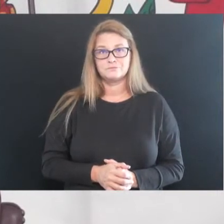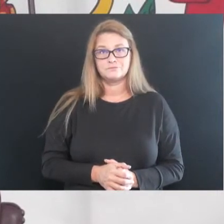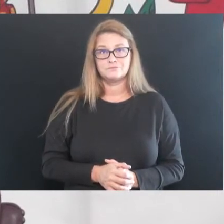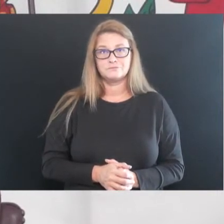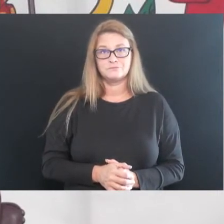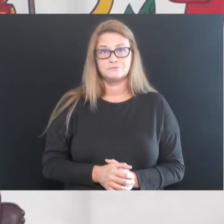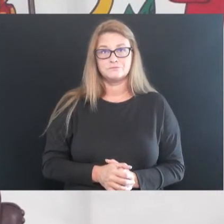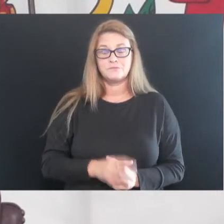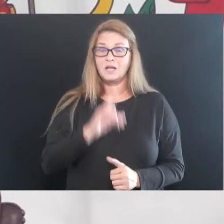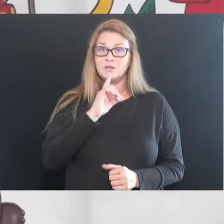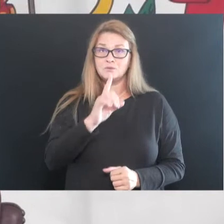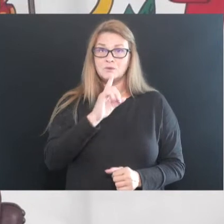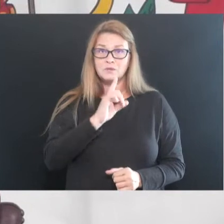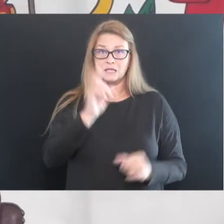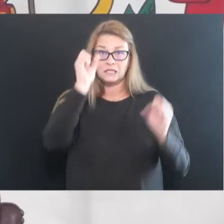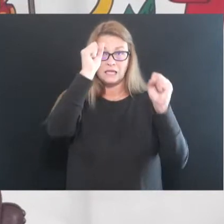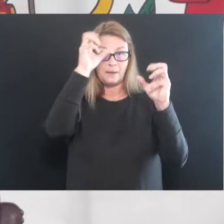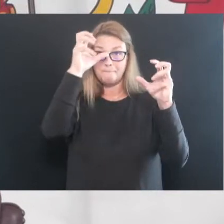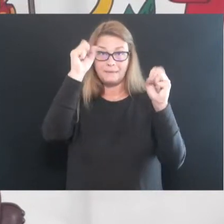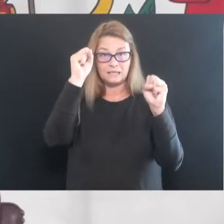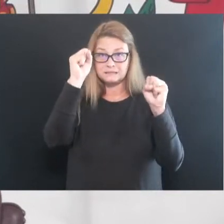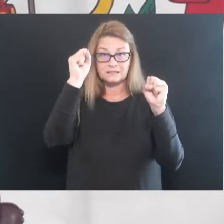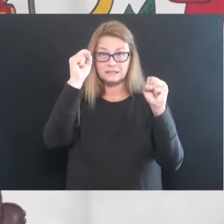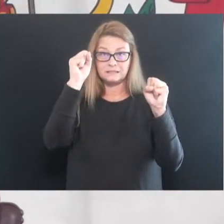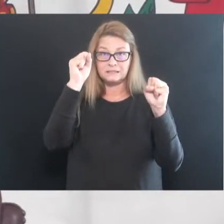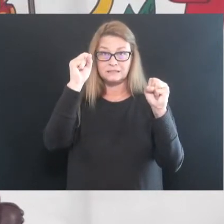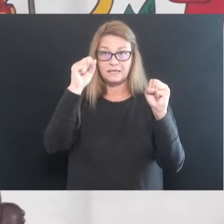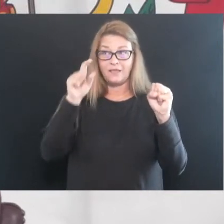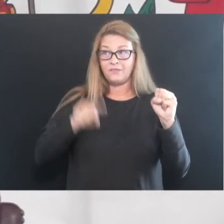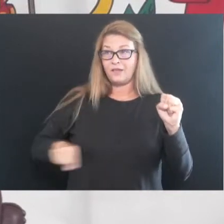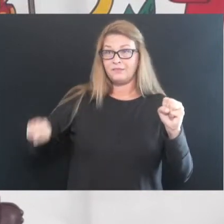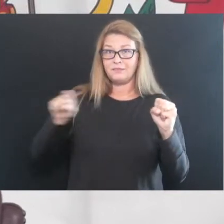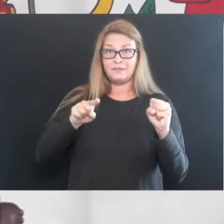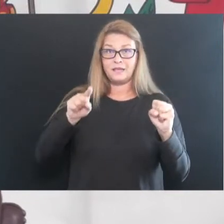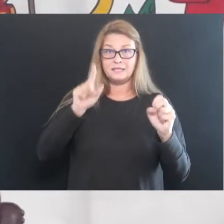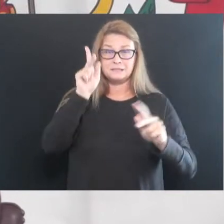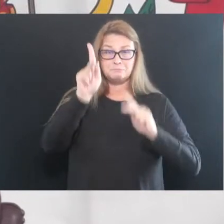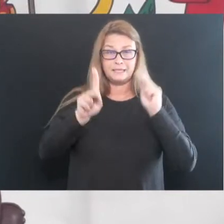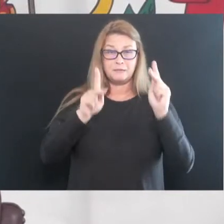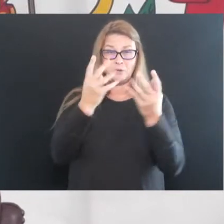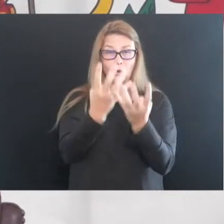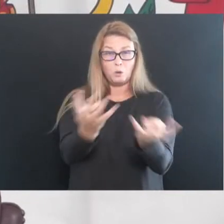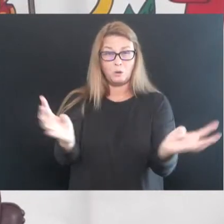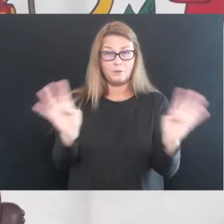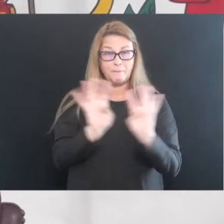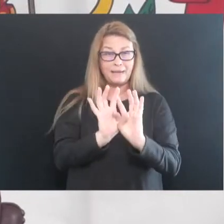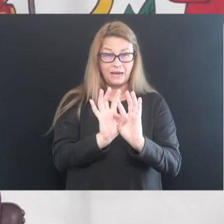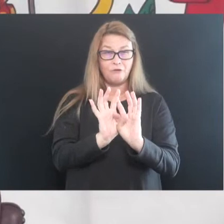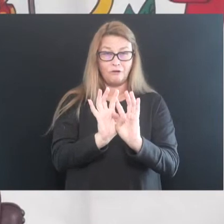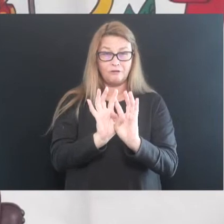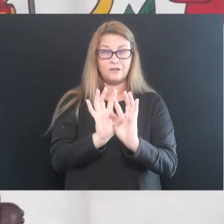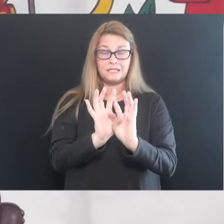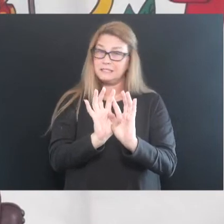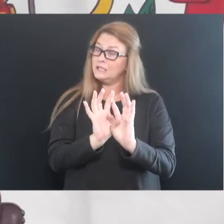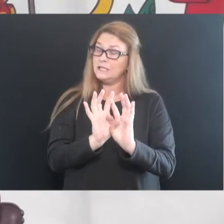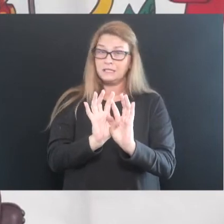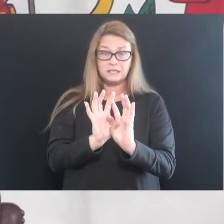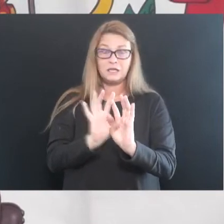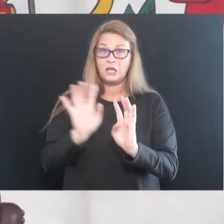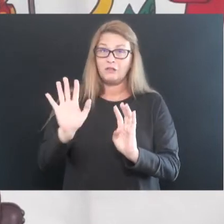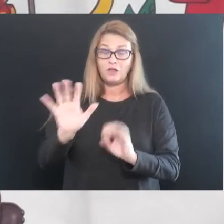It is amazing the job that these experts that are on the panel and everything all the time are